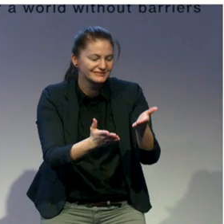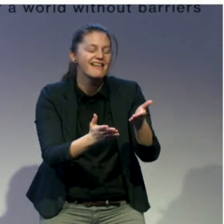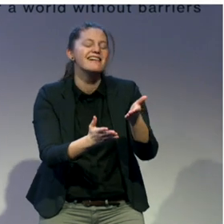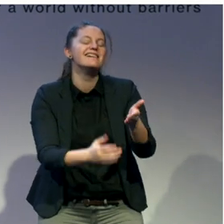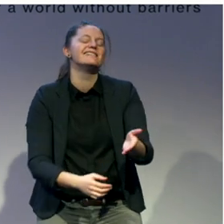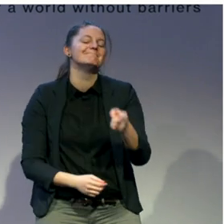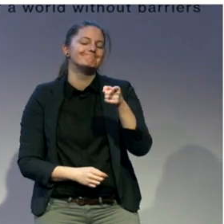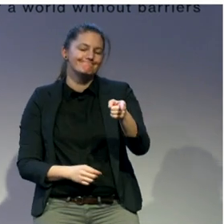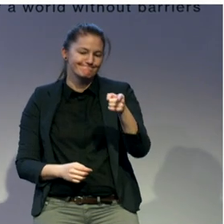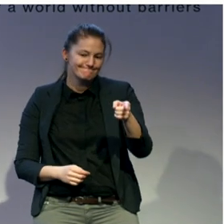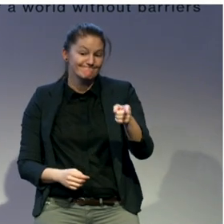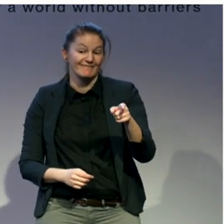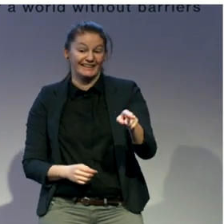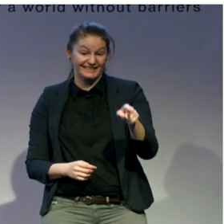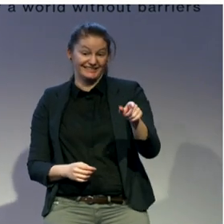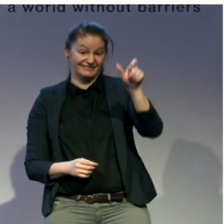a similar background.